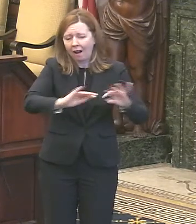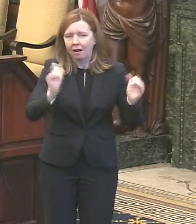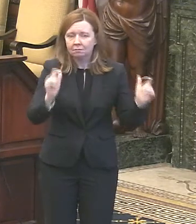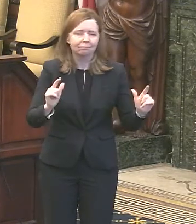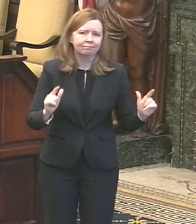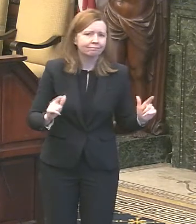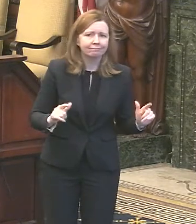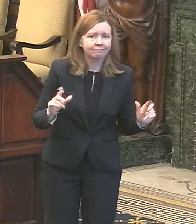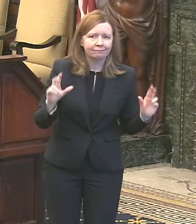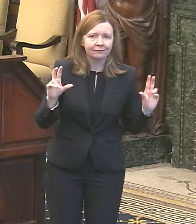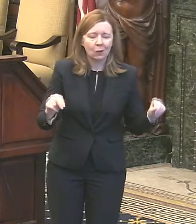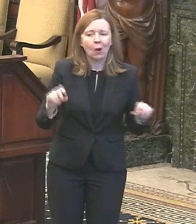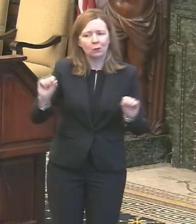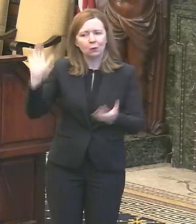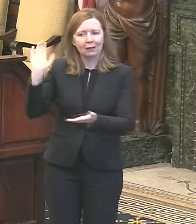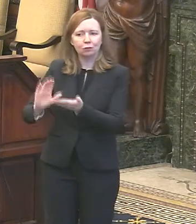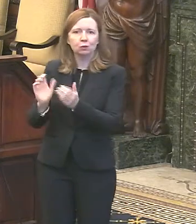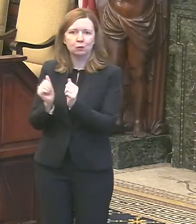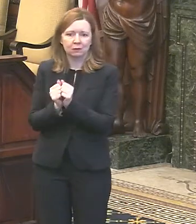that risk with,